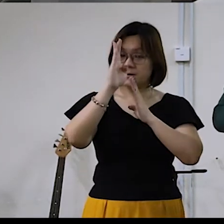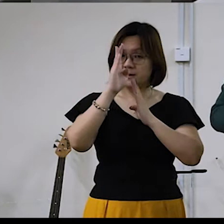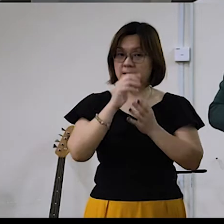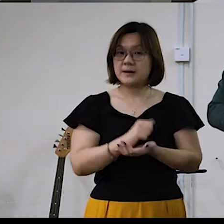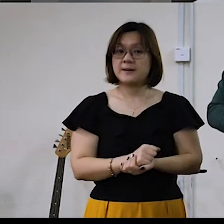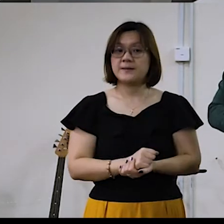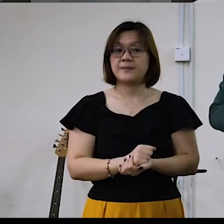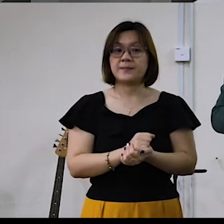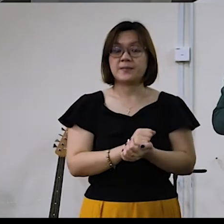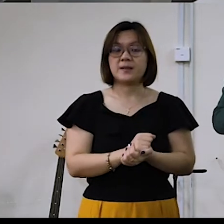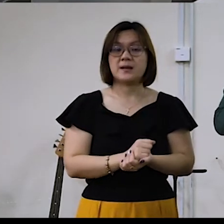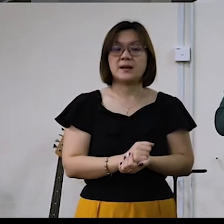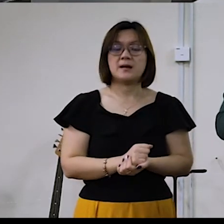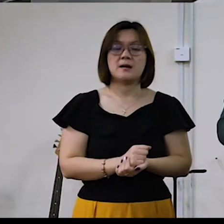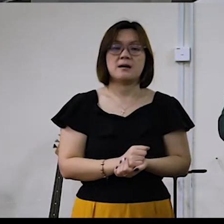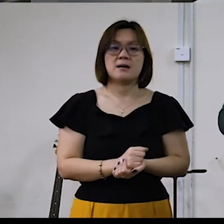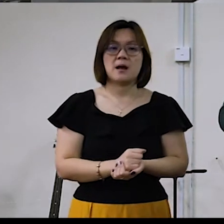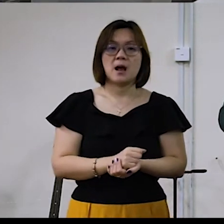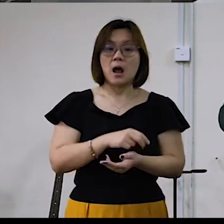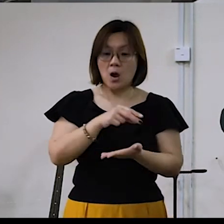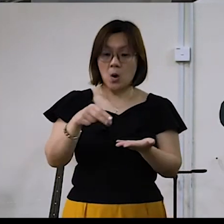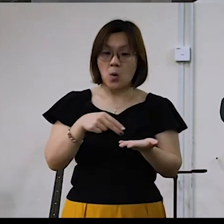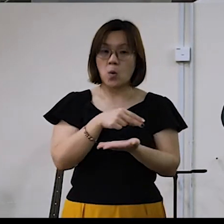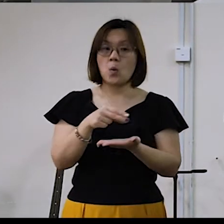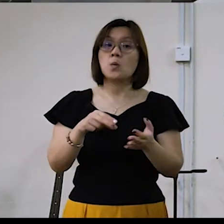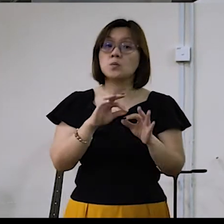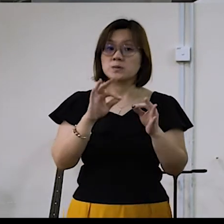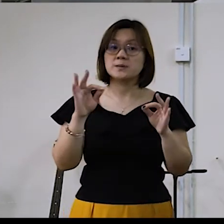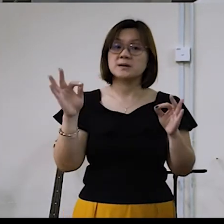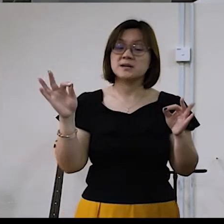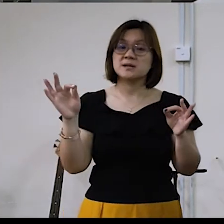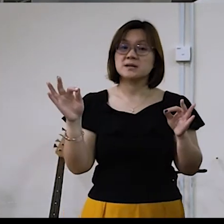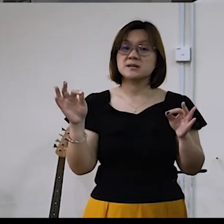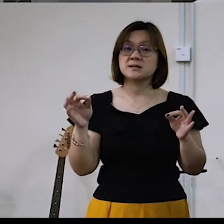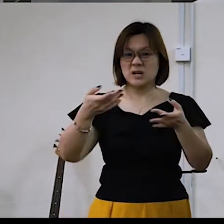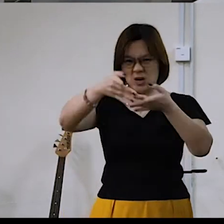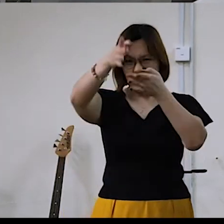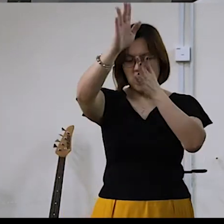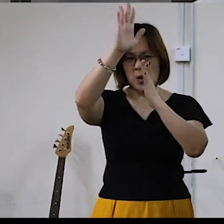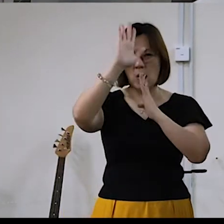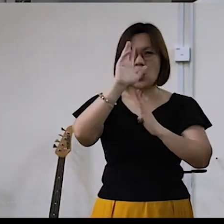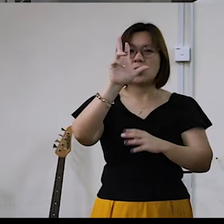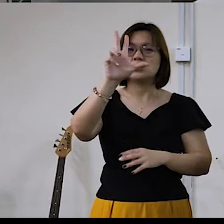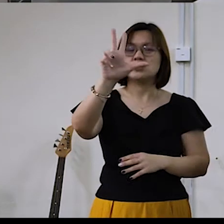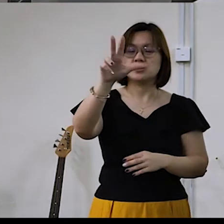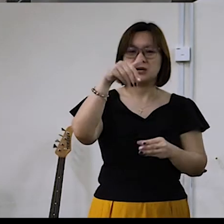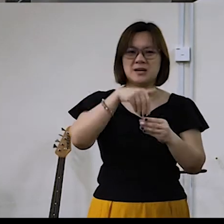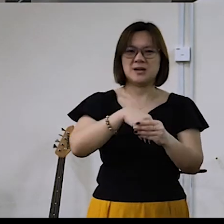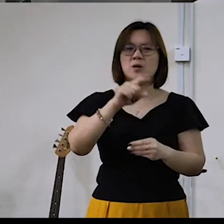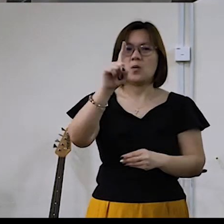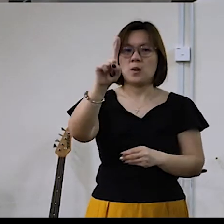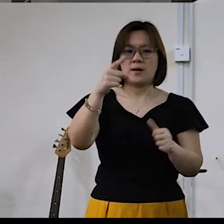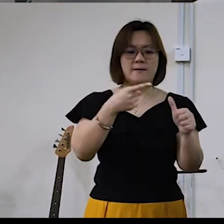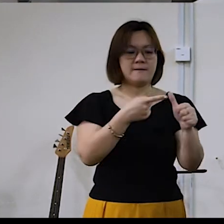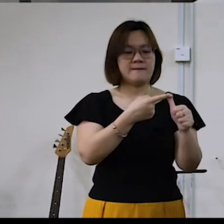not senile and say, I'm going to send you myself. Another. Who is the other? The Holy Spirit.